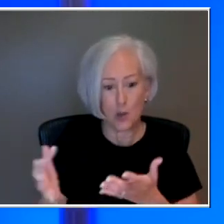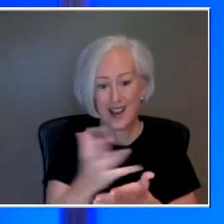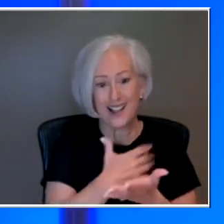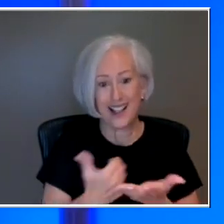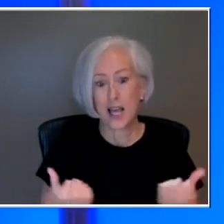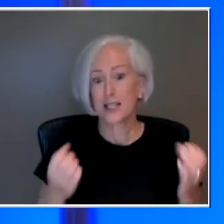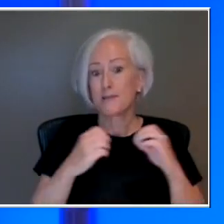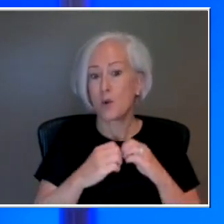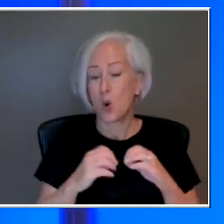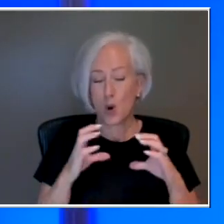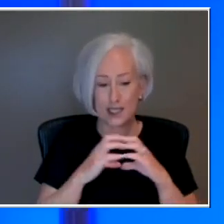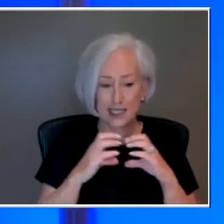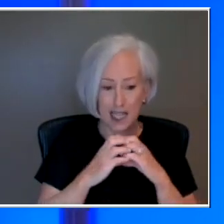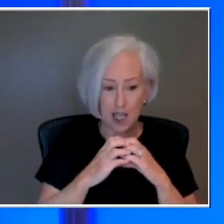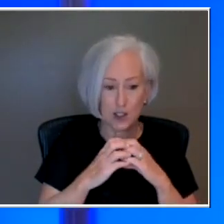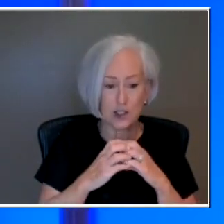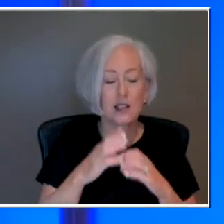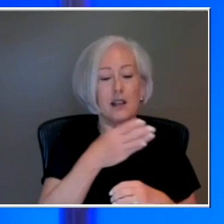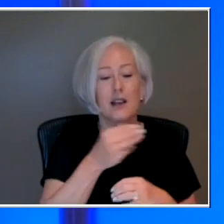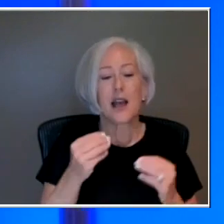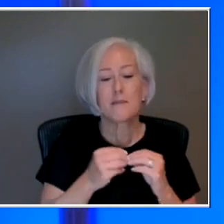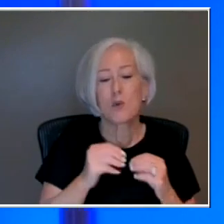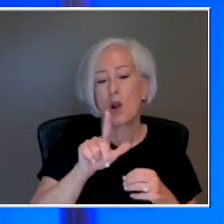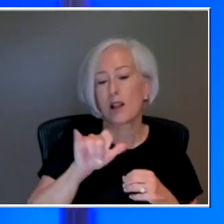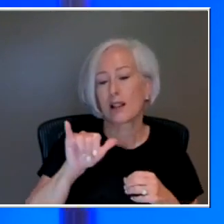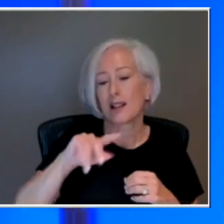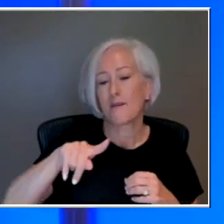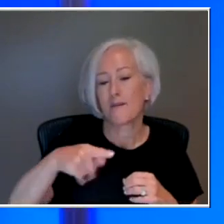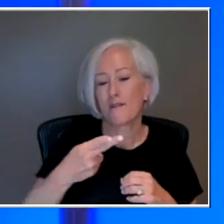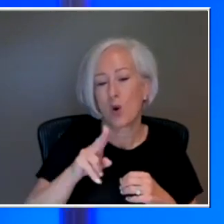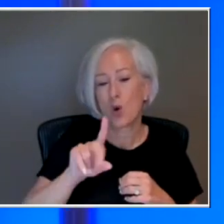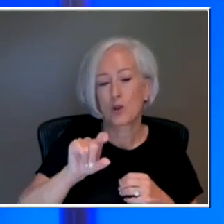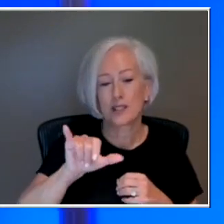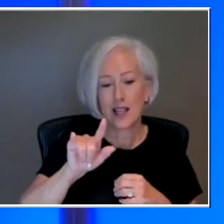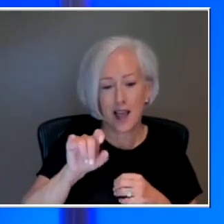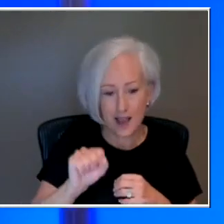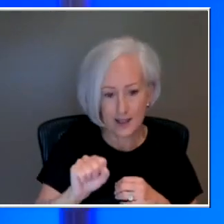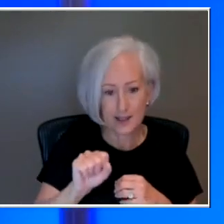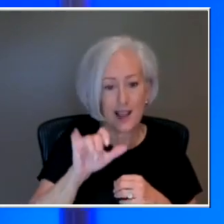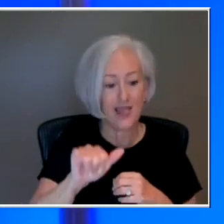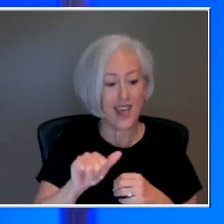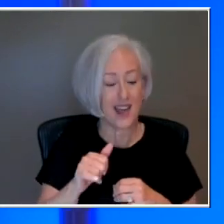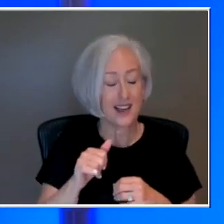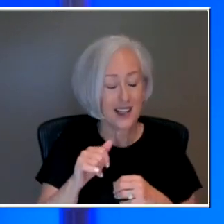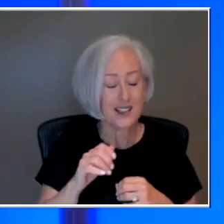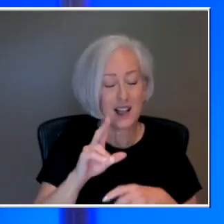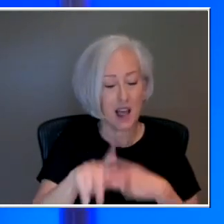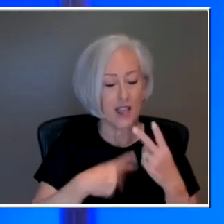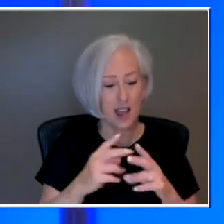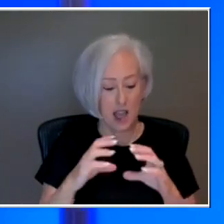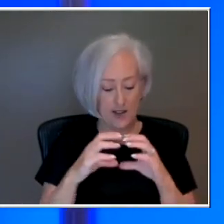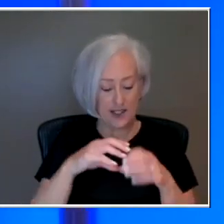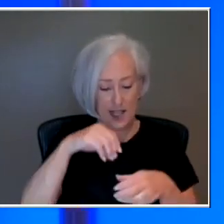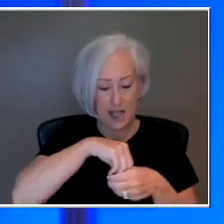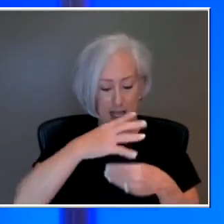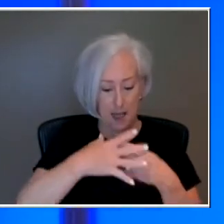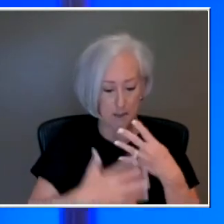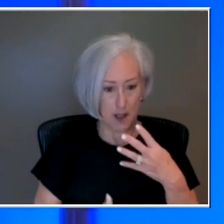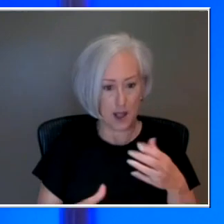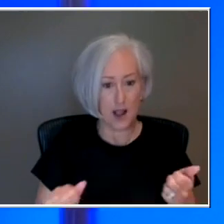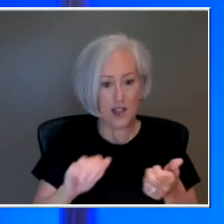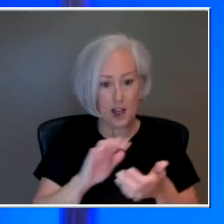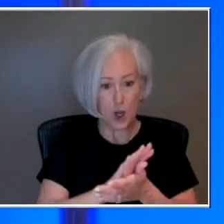get more lymphocytes. And lymphocytes are the type of white blood cells in the blood that actually cause the